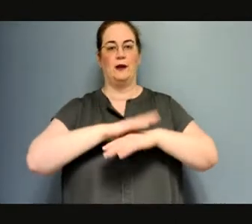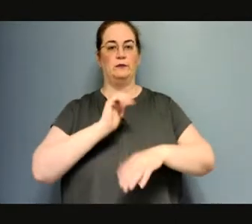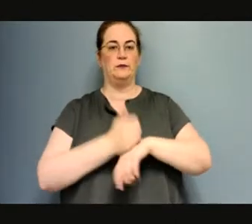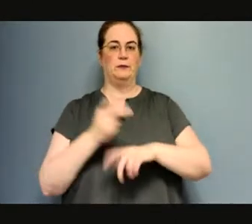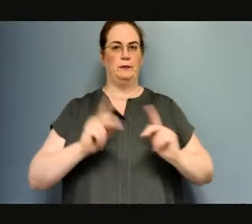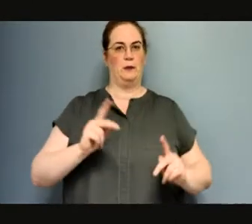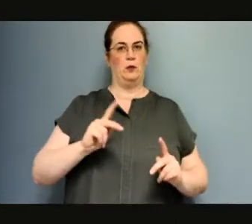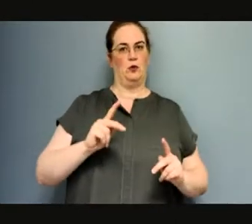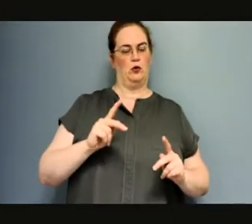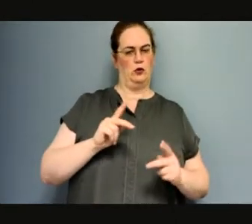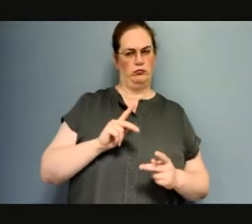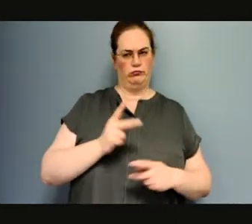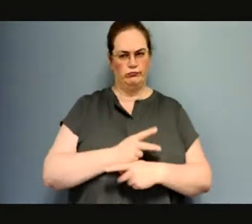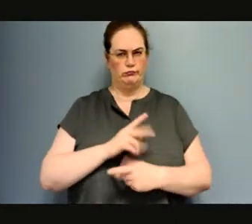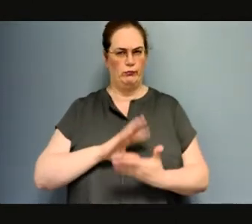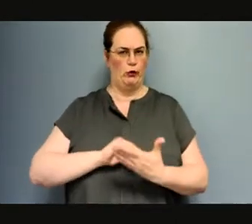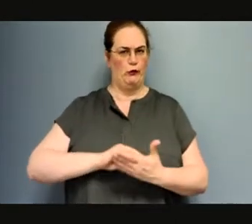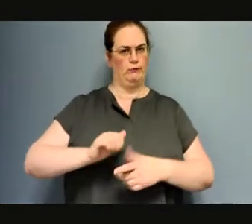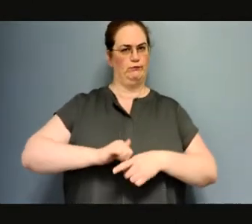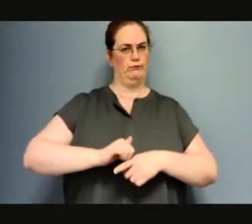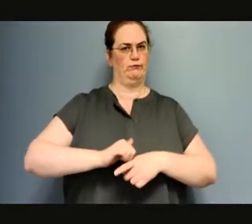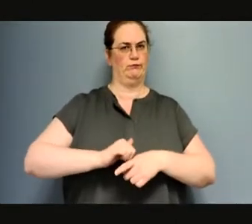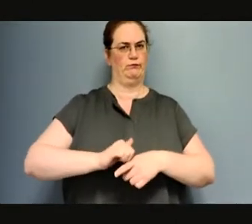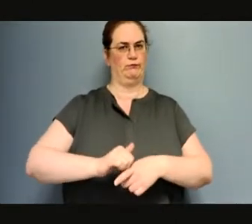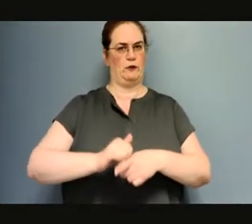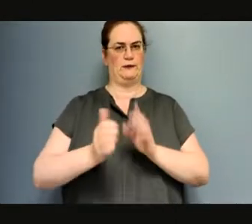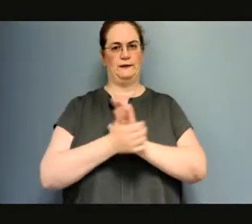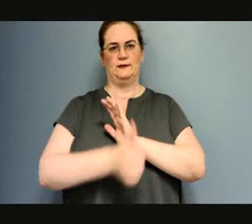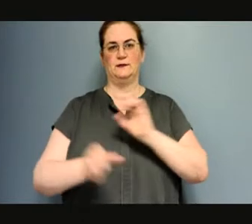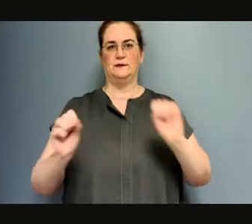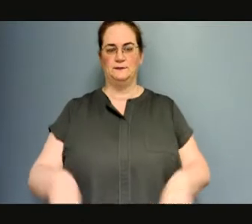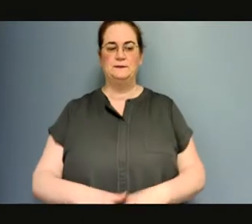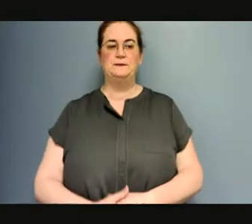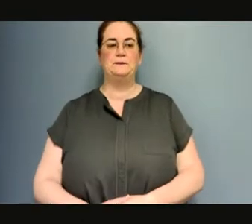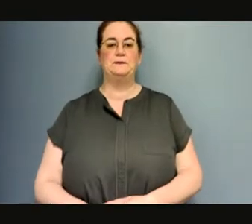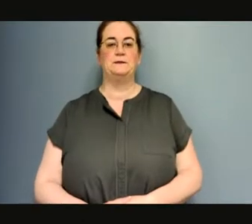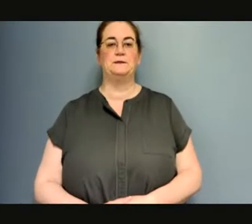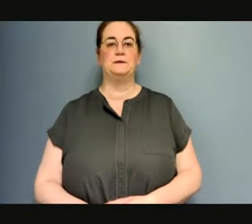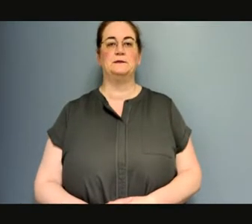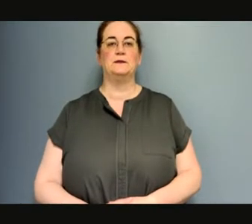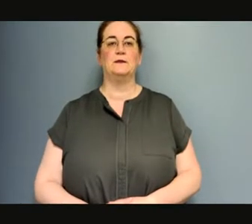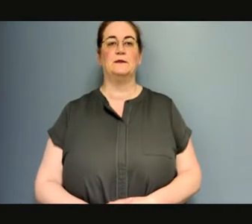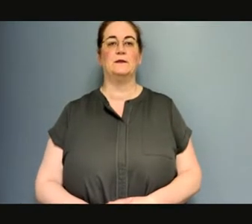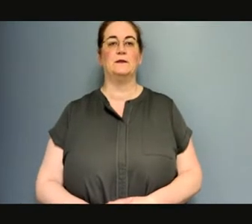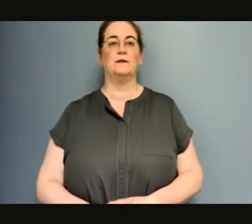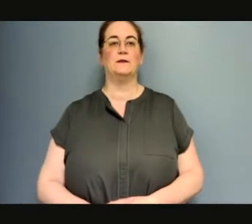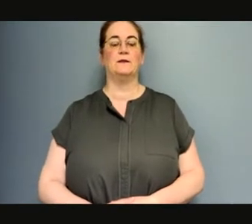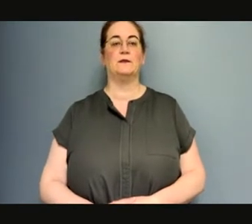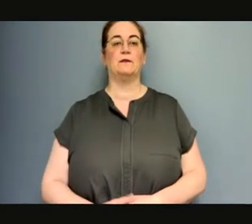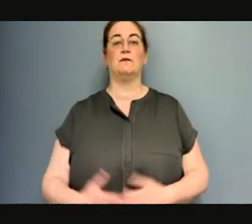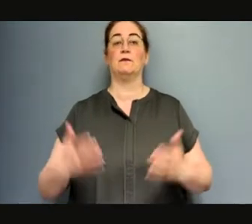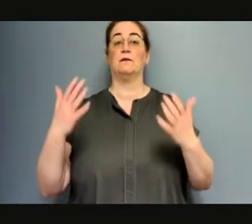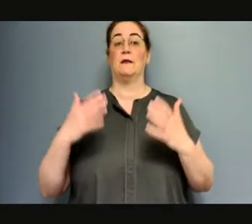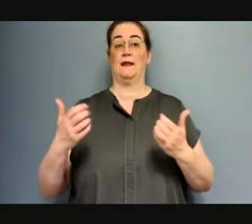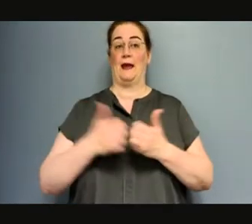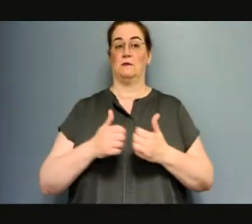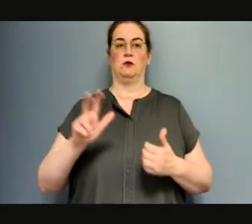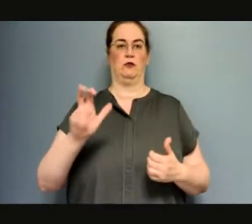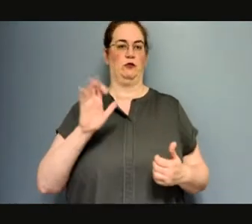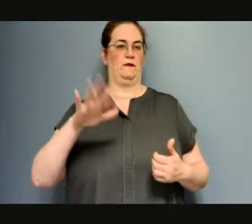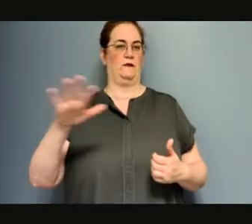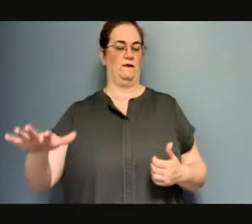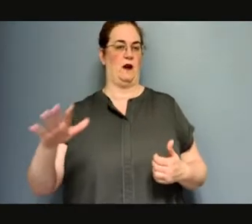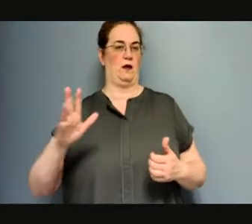people could learn and practice these skills. Next. Senior Games had